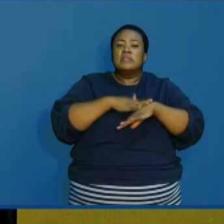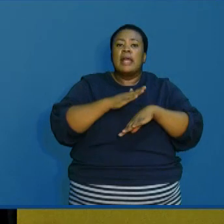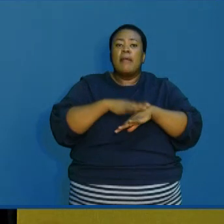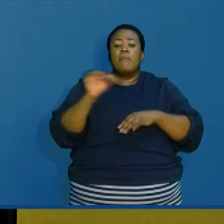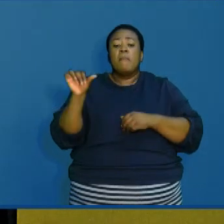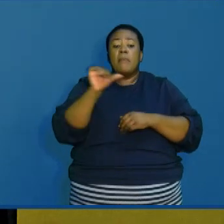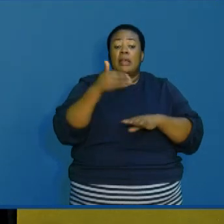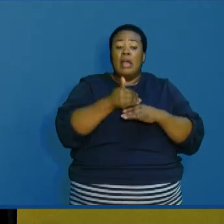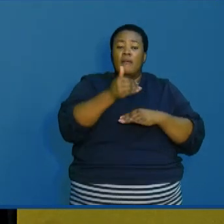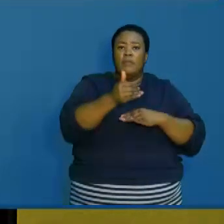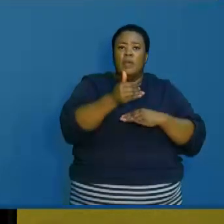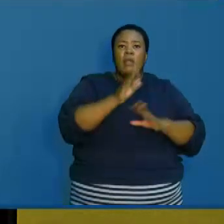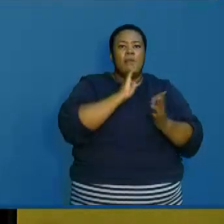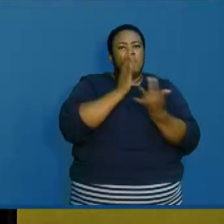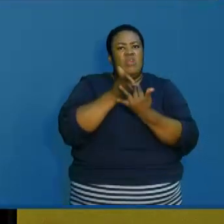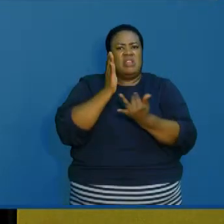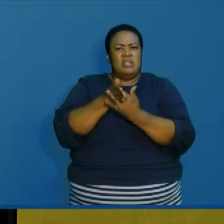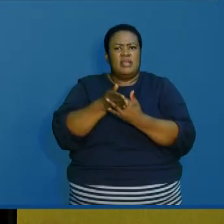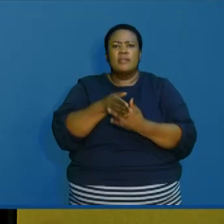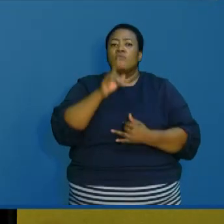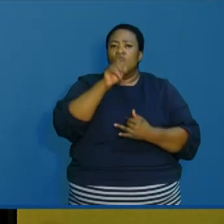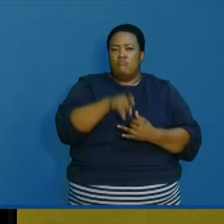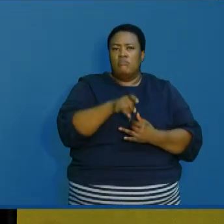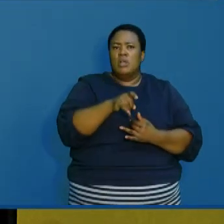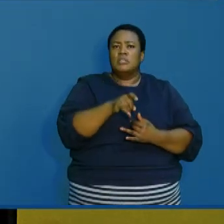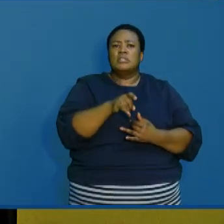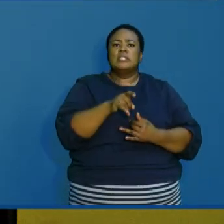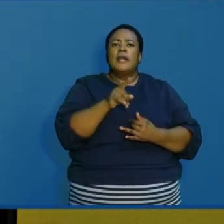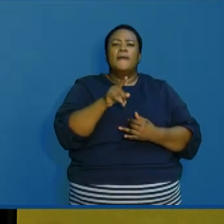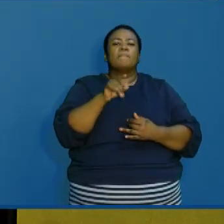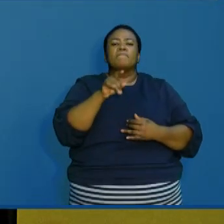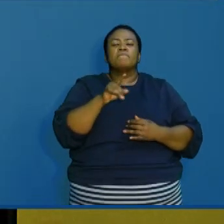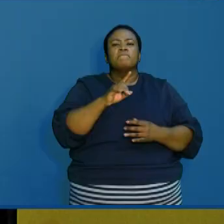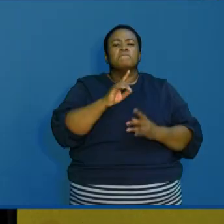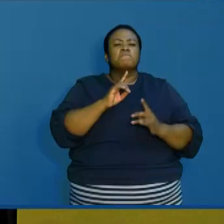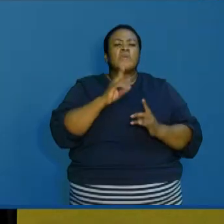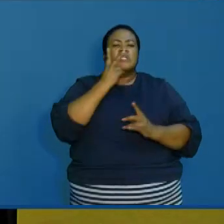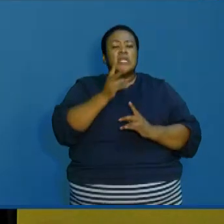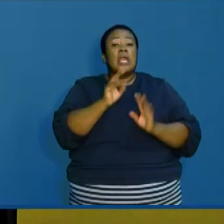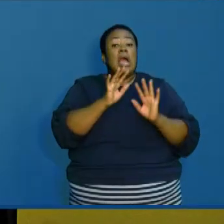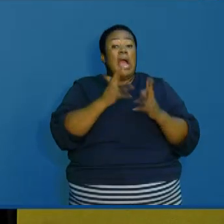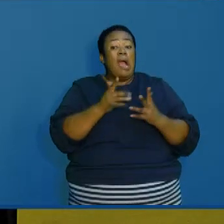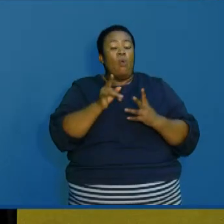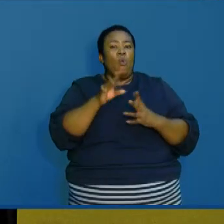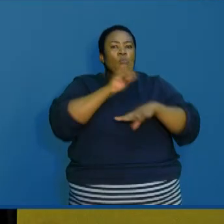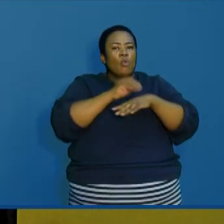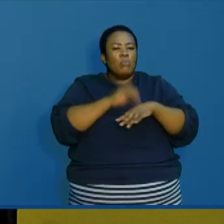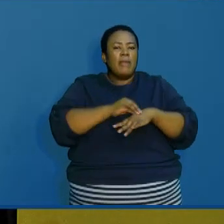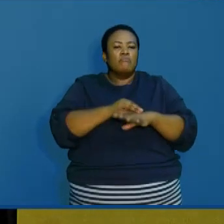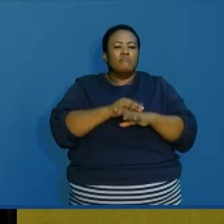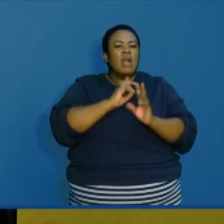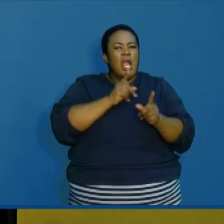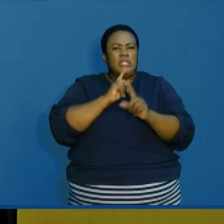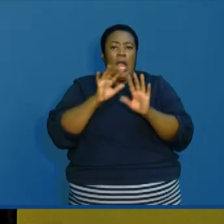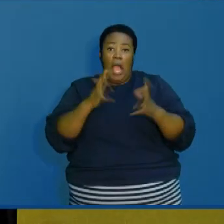to learn how to fight this, how to beat these problematic questions. So I will be giving you a